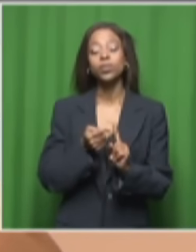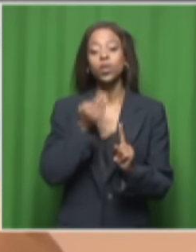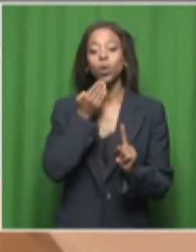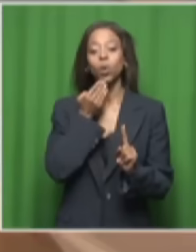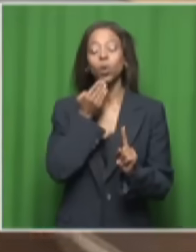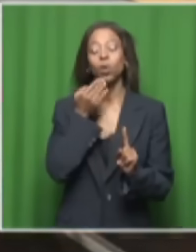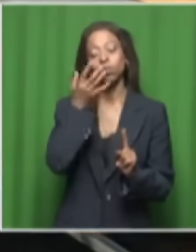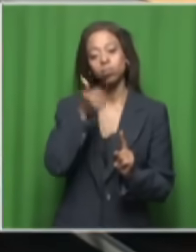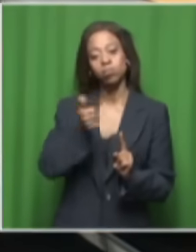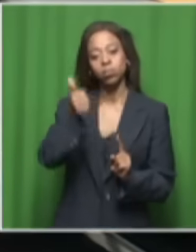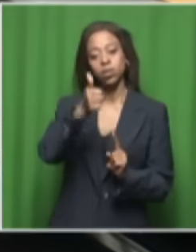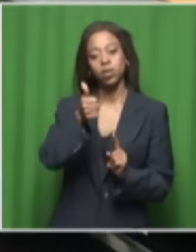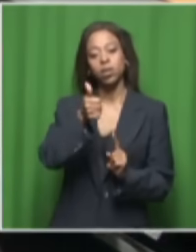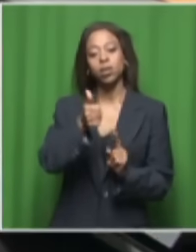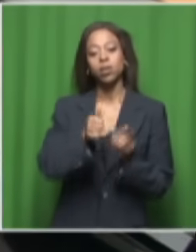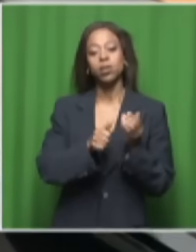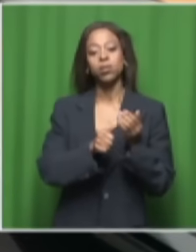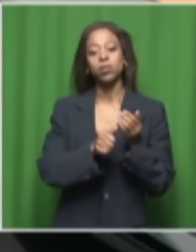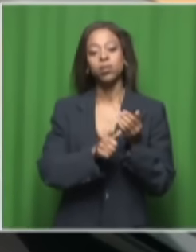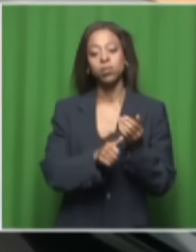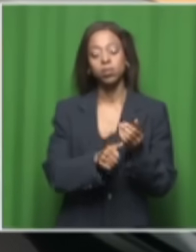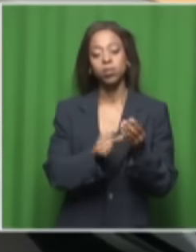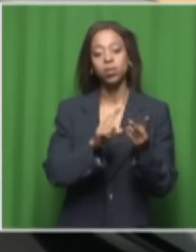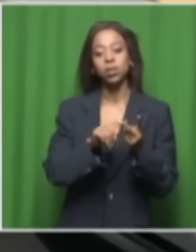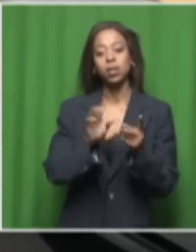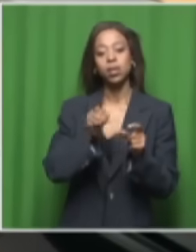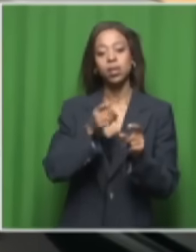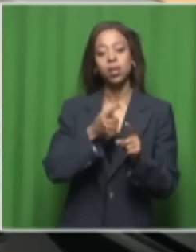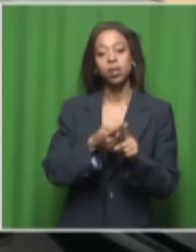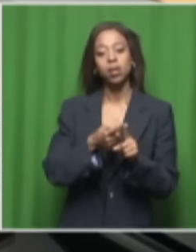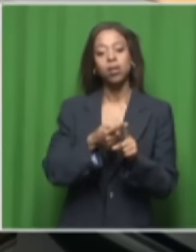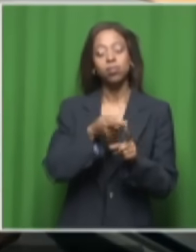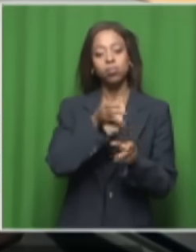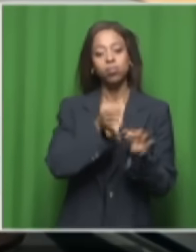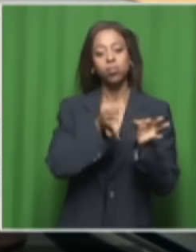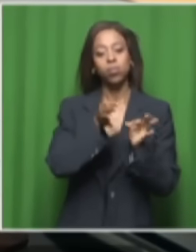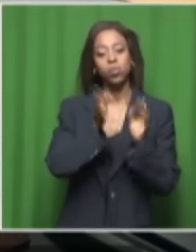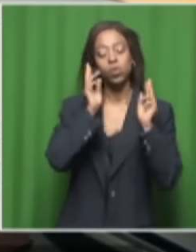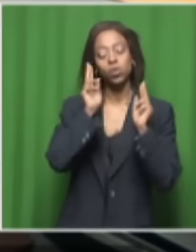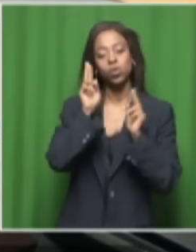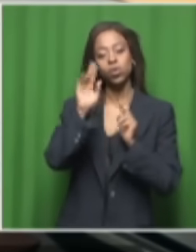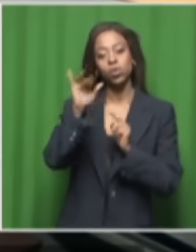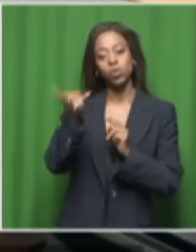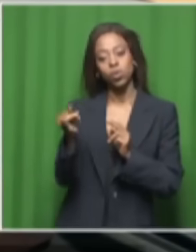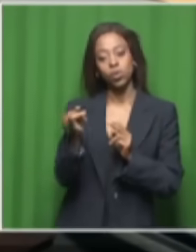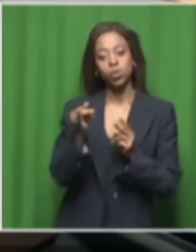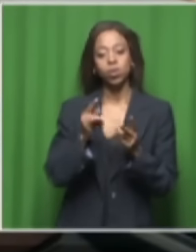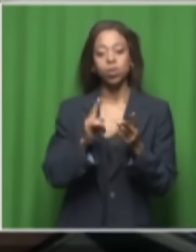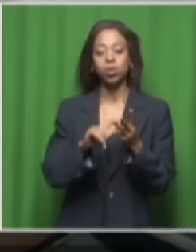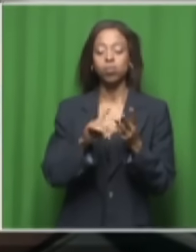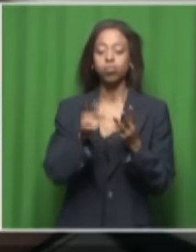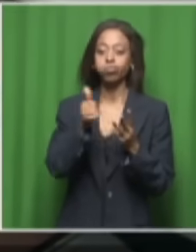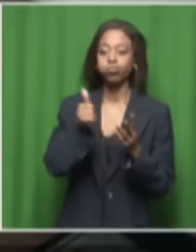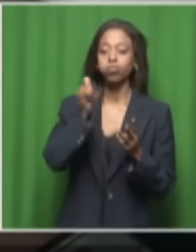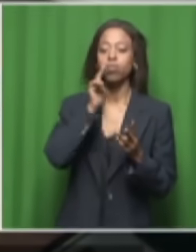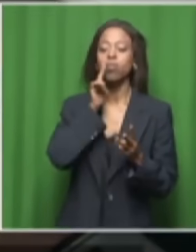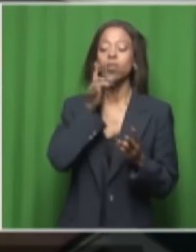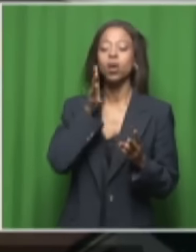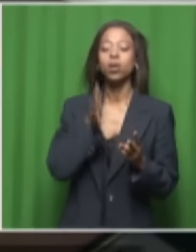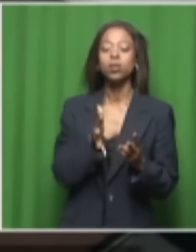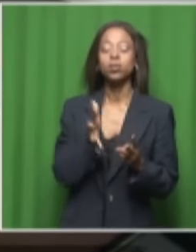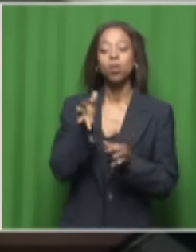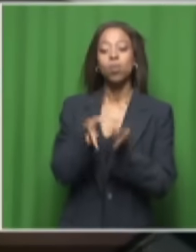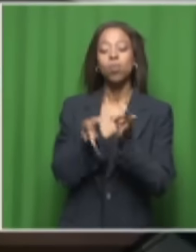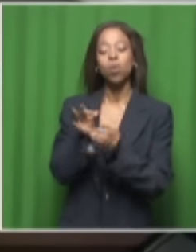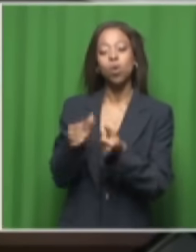the head of diplomacy and foreign policy at the University of Johannesburg. That's Professor Chris Landsberg. And we've got senior lecturer at the Department of Political